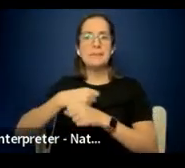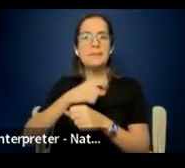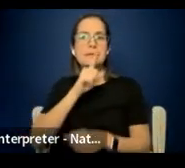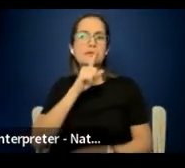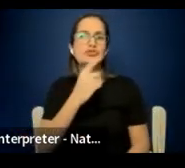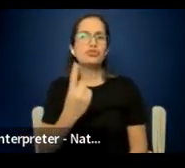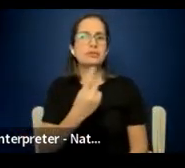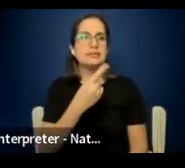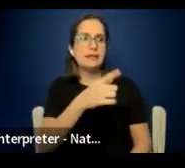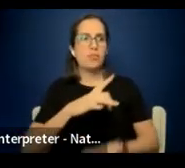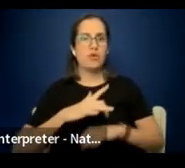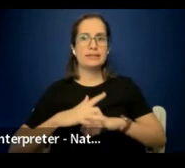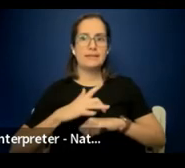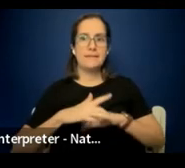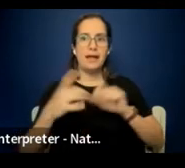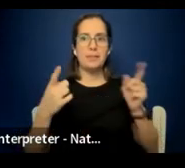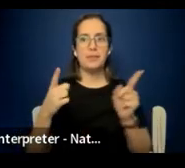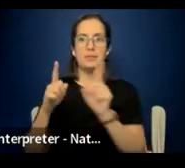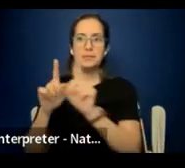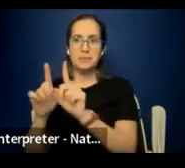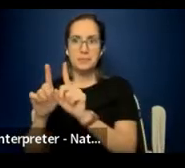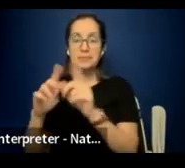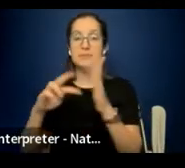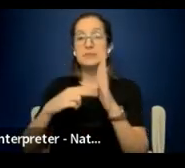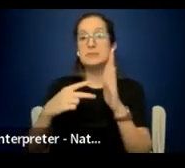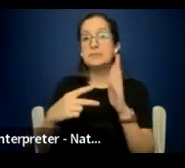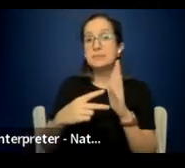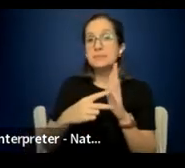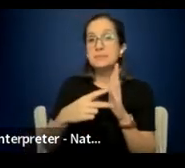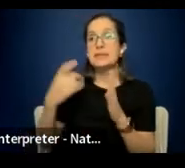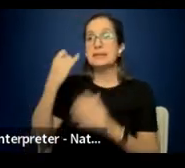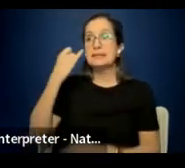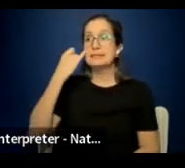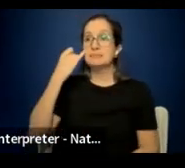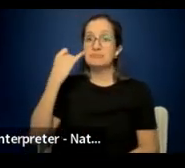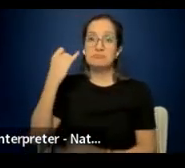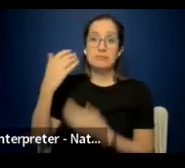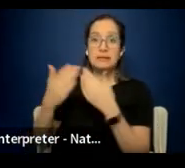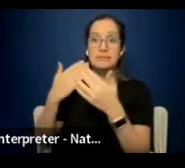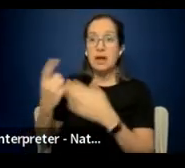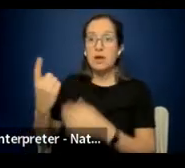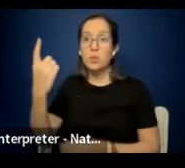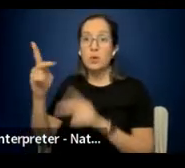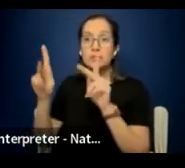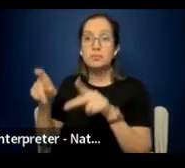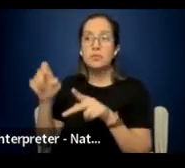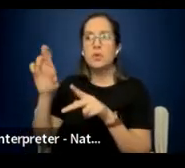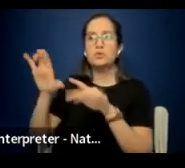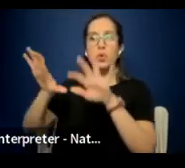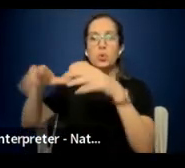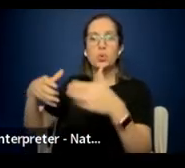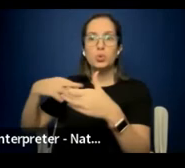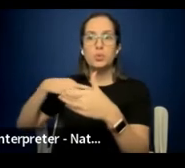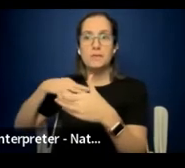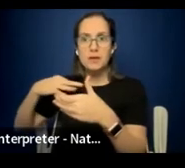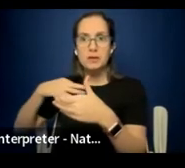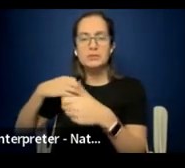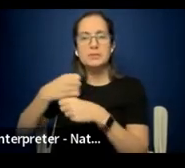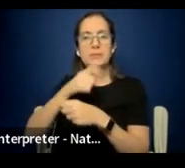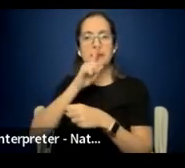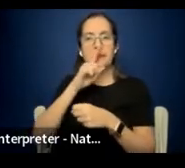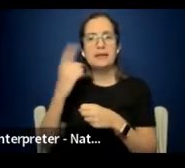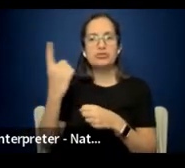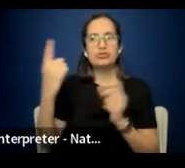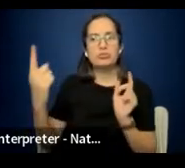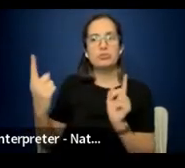that's a one-time group, great. You know, have somebody go and greet them and, you know, tell them what they need, do kind of a mini orientation. But if